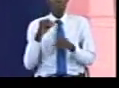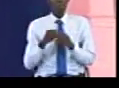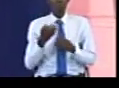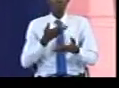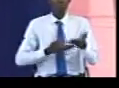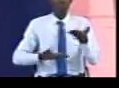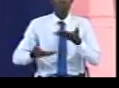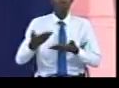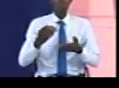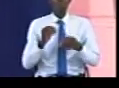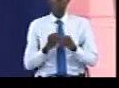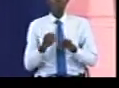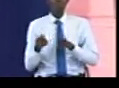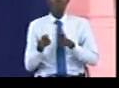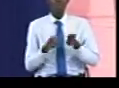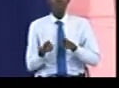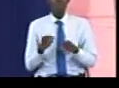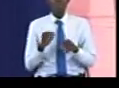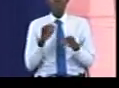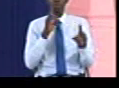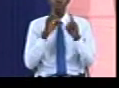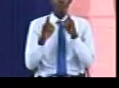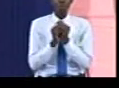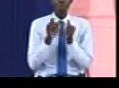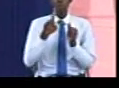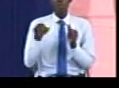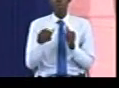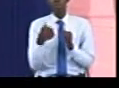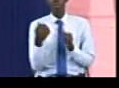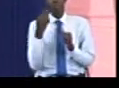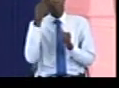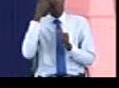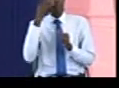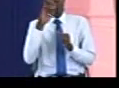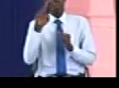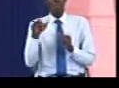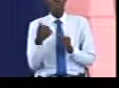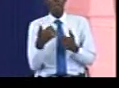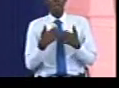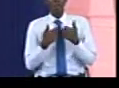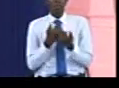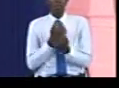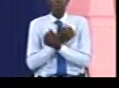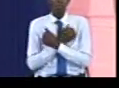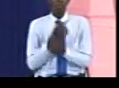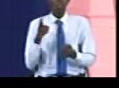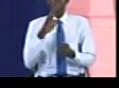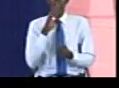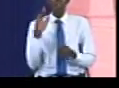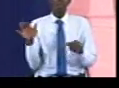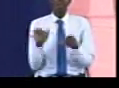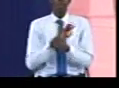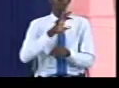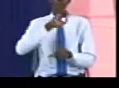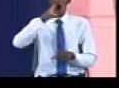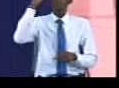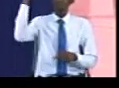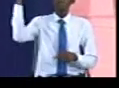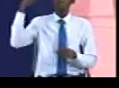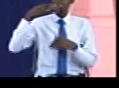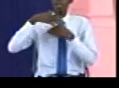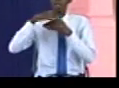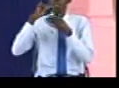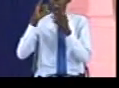with each other, relate with each other, they think of each other, they have love, they're gracious. But then after the first experience